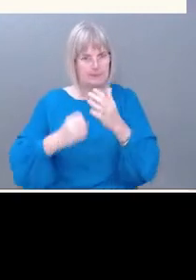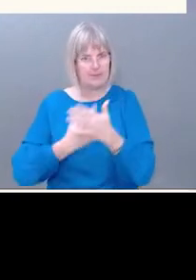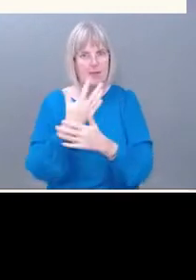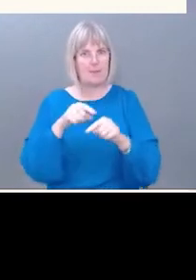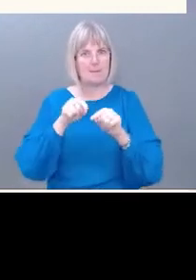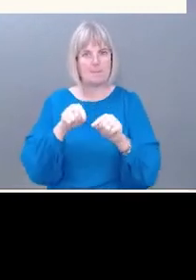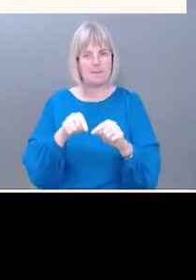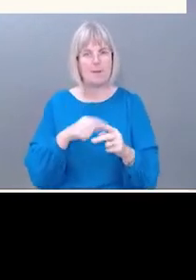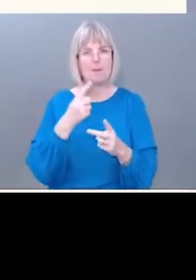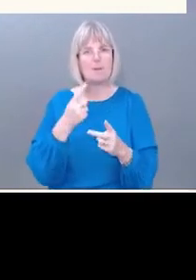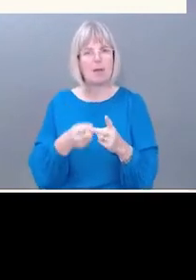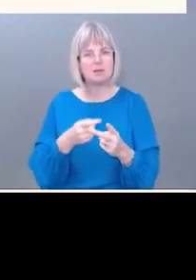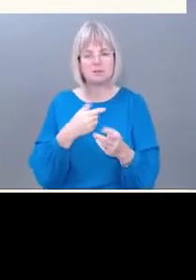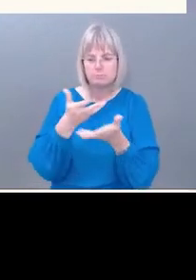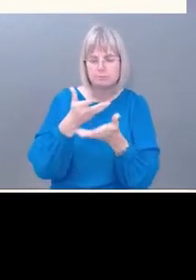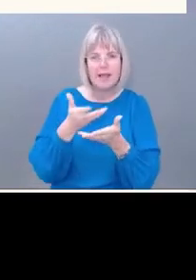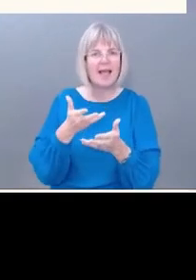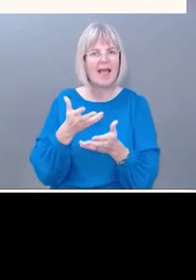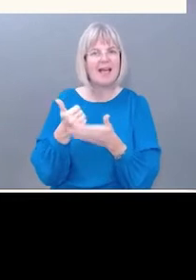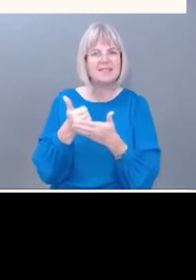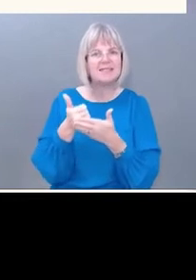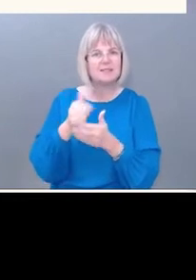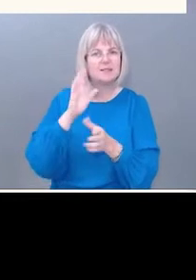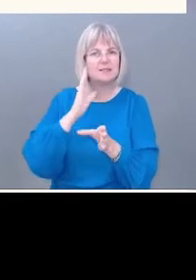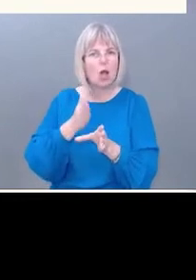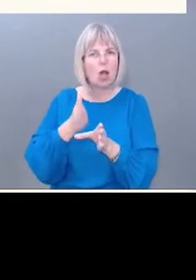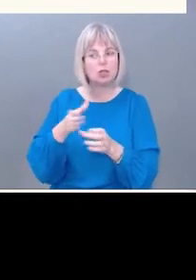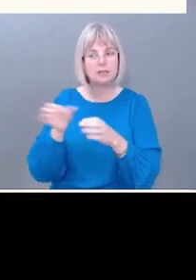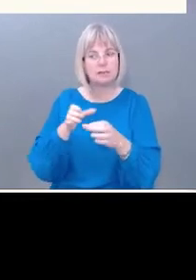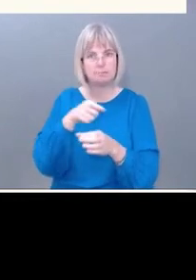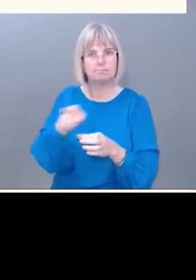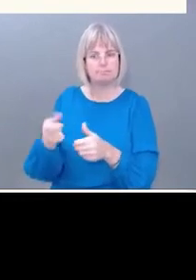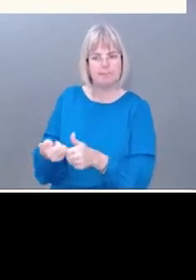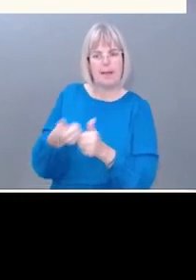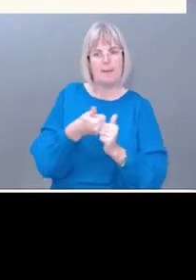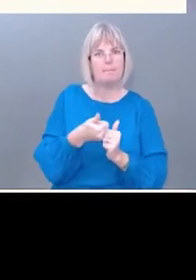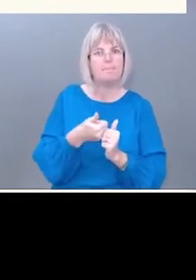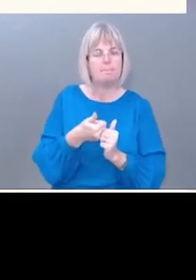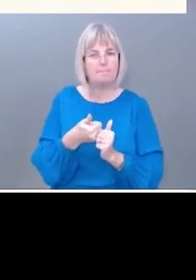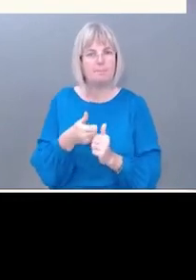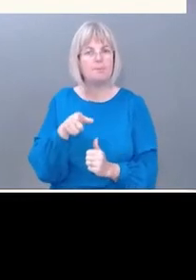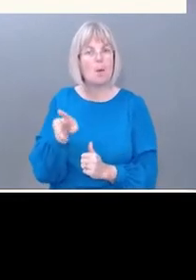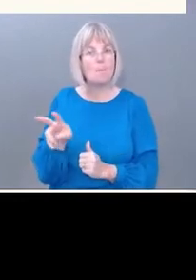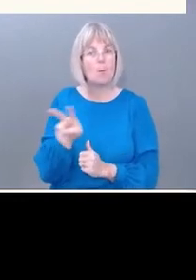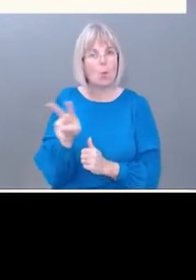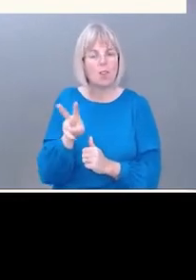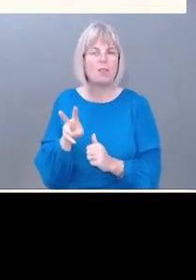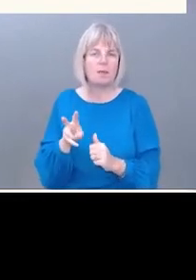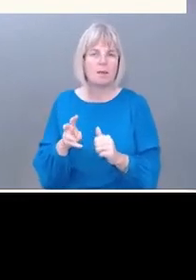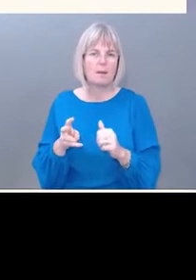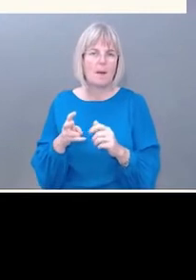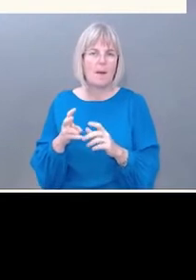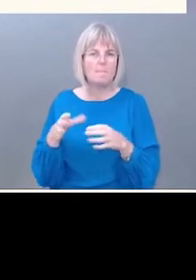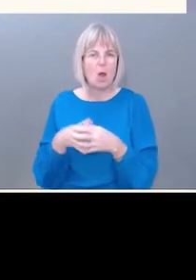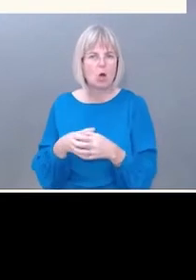recruited to help us with the work. And they are both from minority ethnic backgrounds and come with experience of what